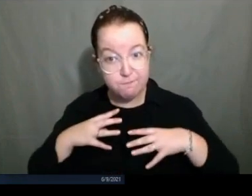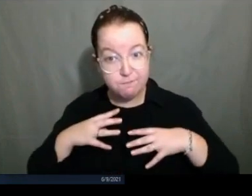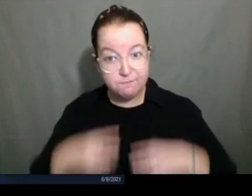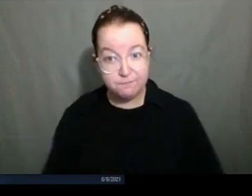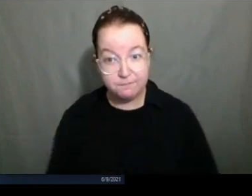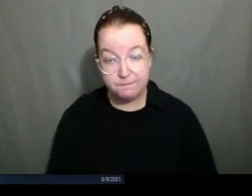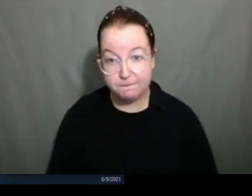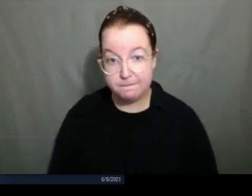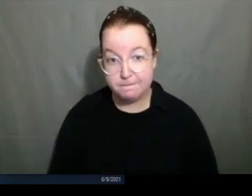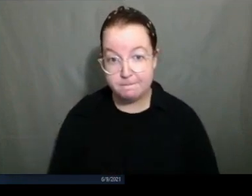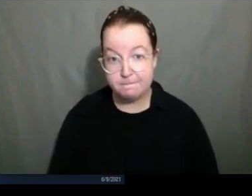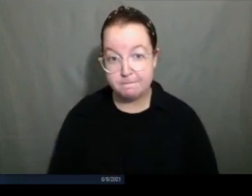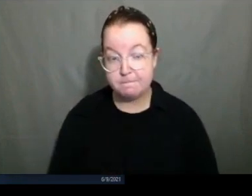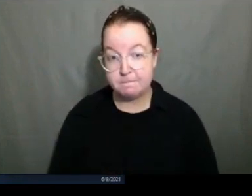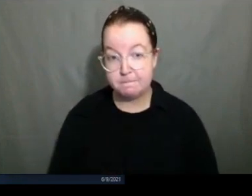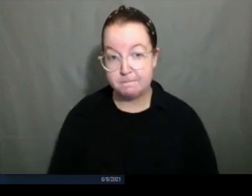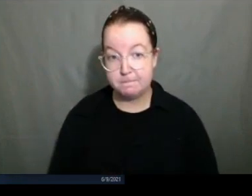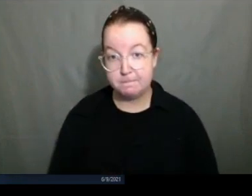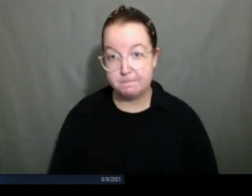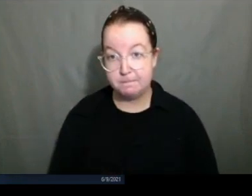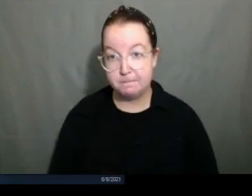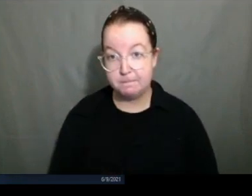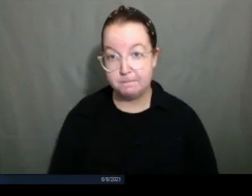move on?